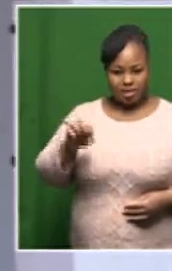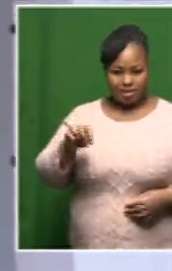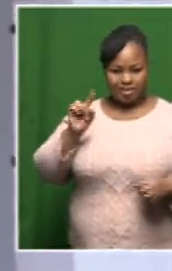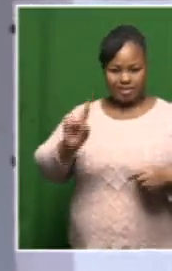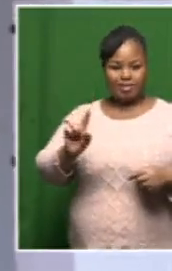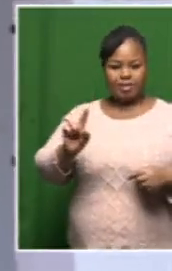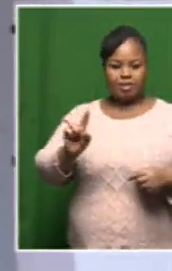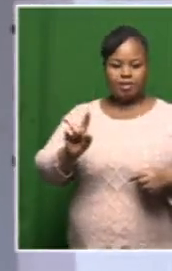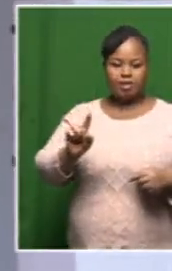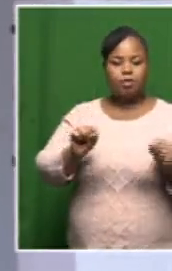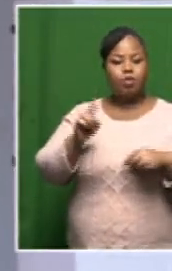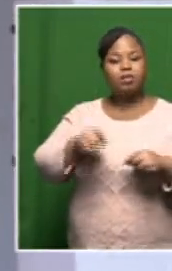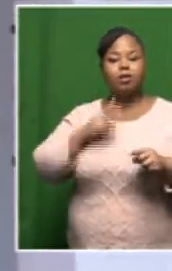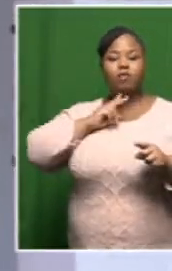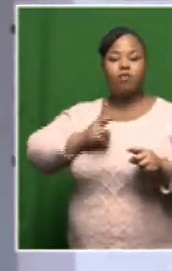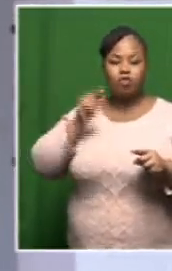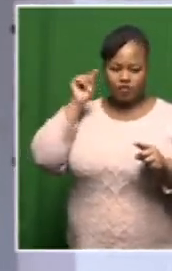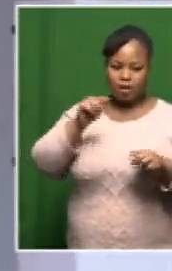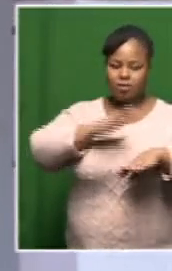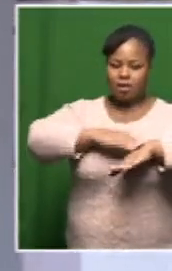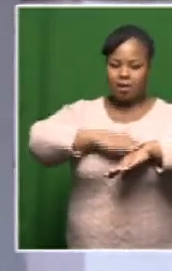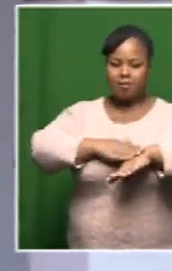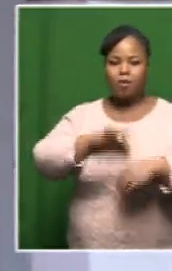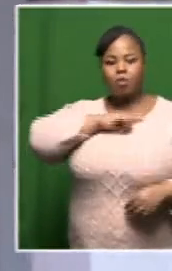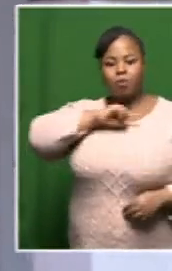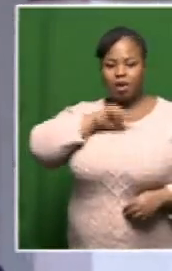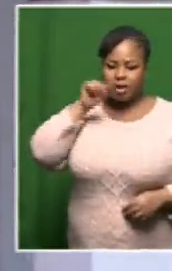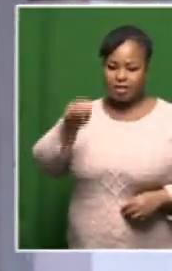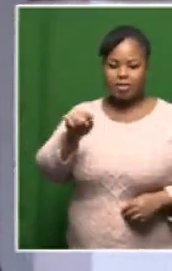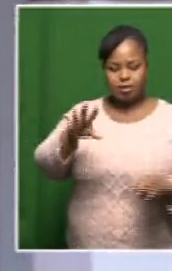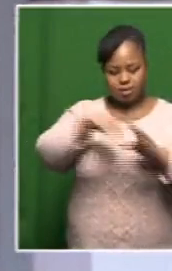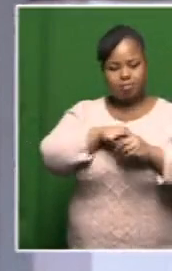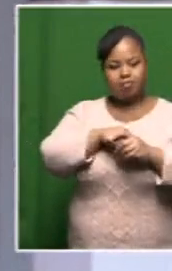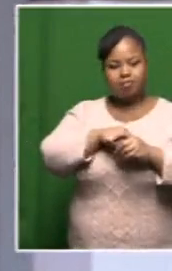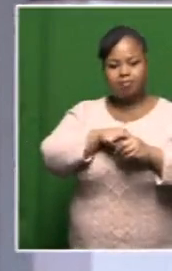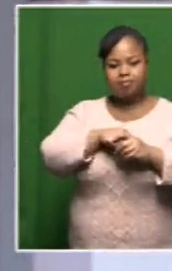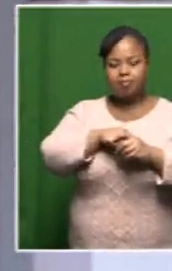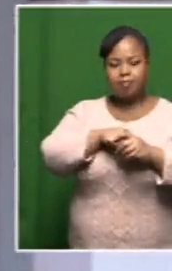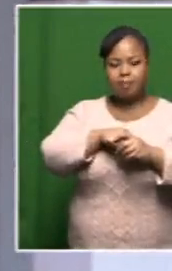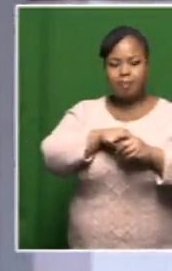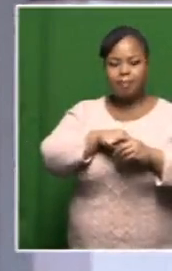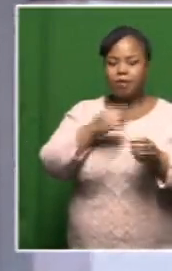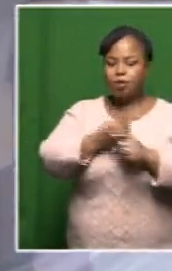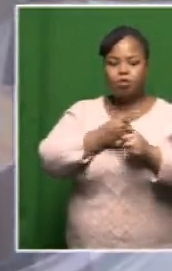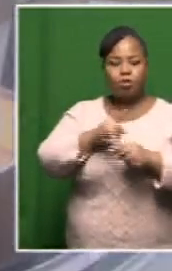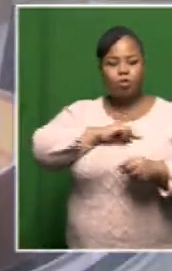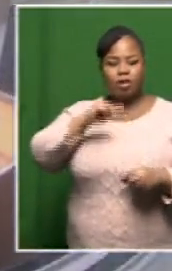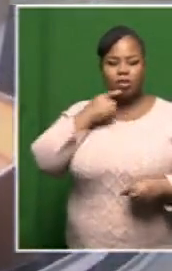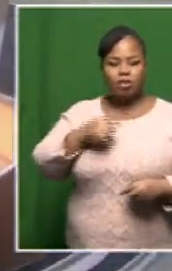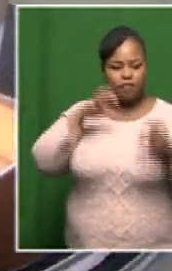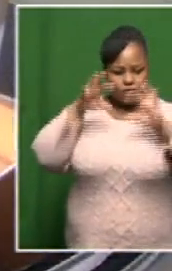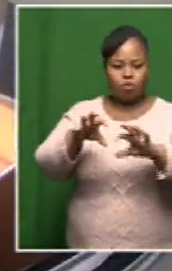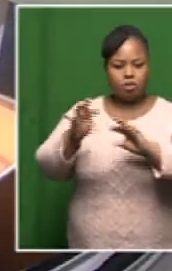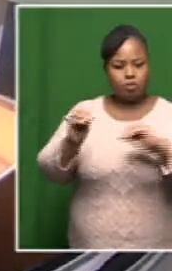was a voice of that time, because he was part of the what do you call it, the forced